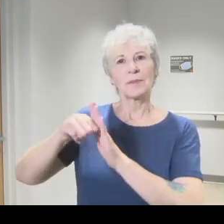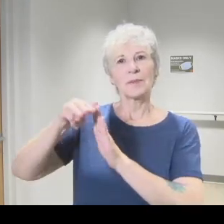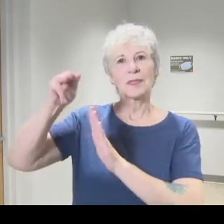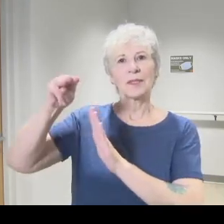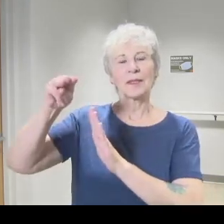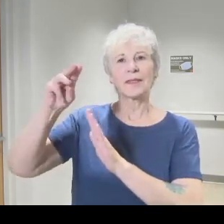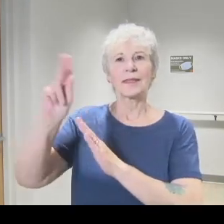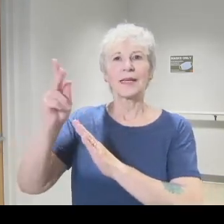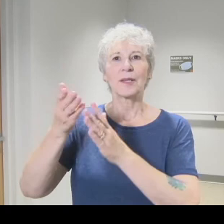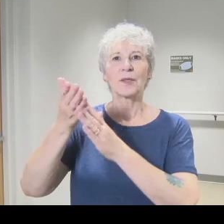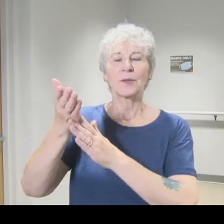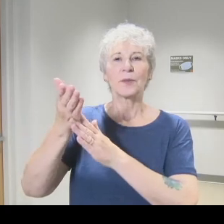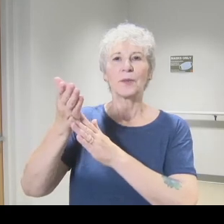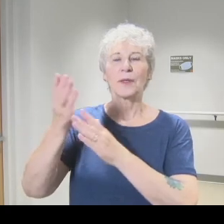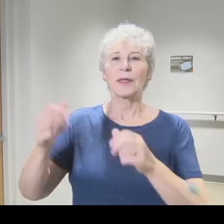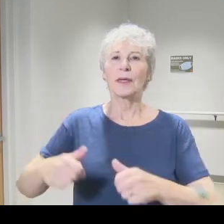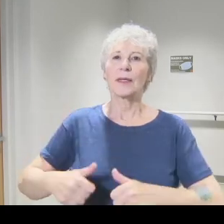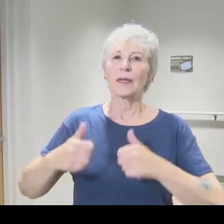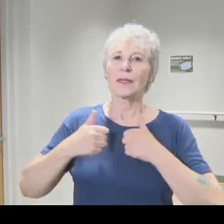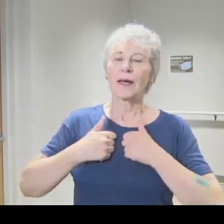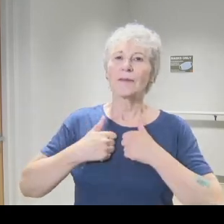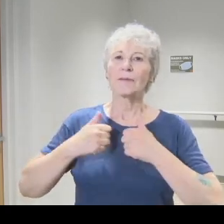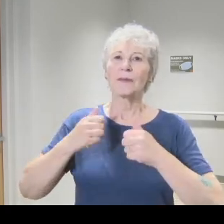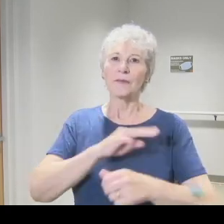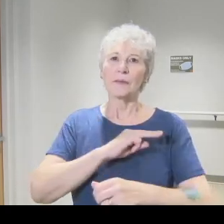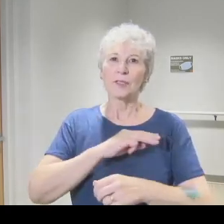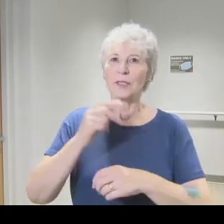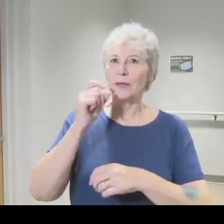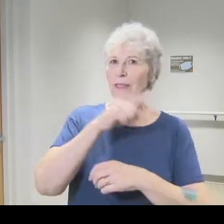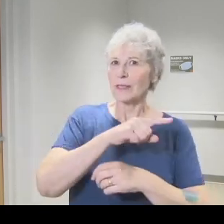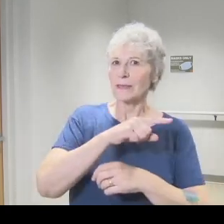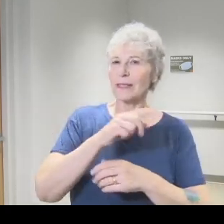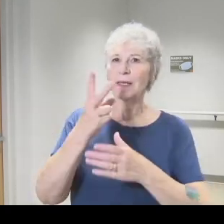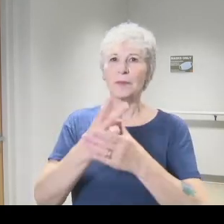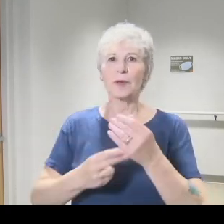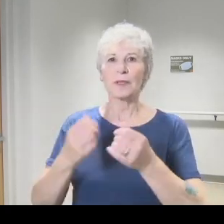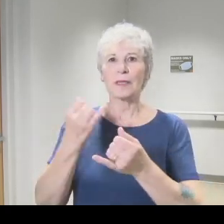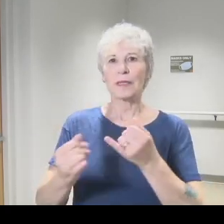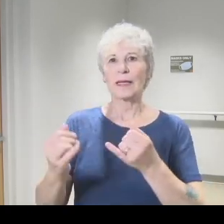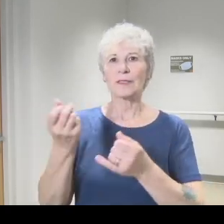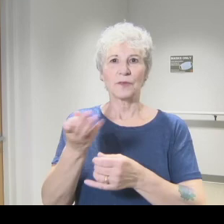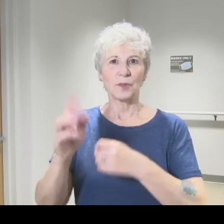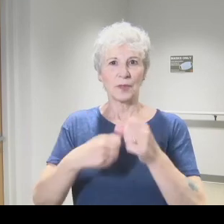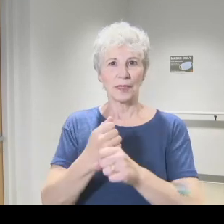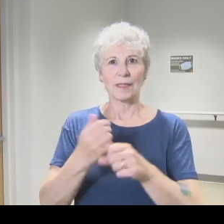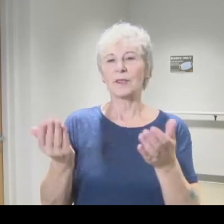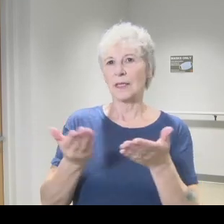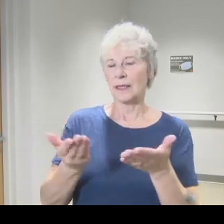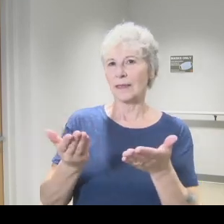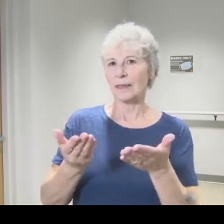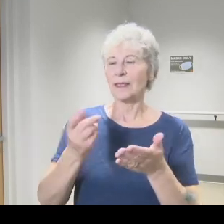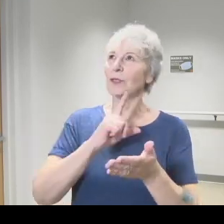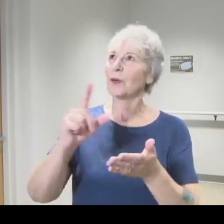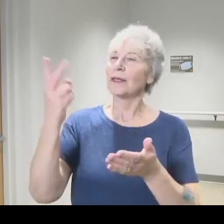Kayla through her life. And then both of them, last couple years here at Grace. Lord, to see the